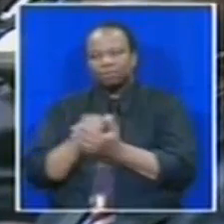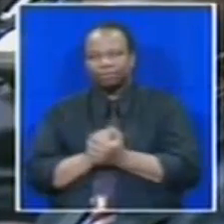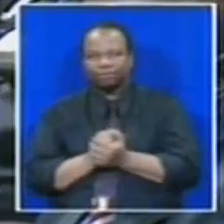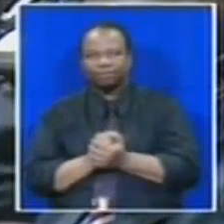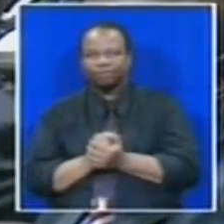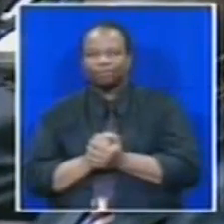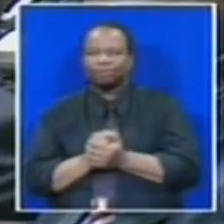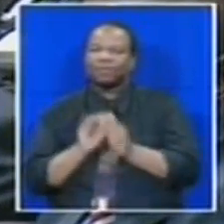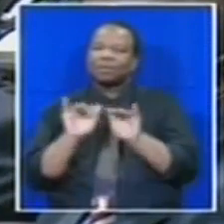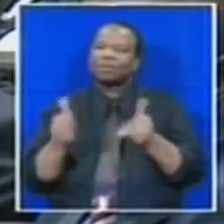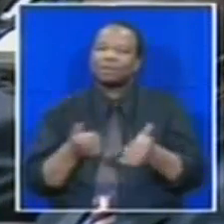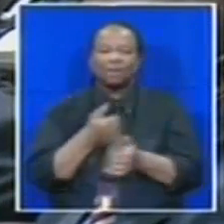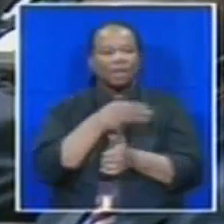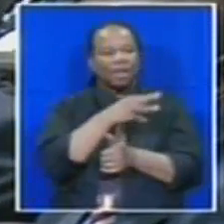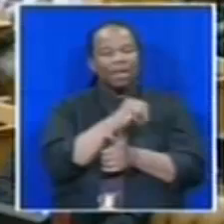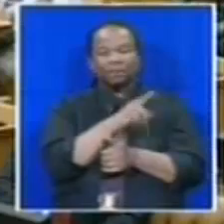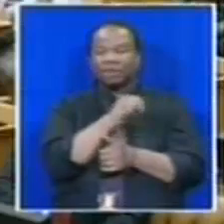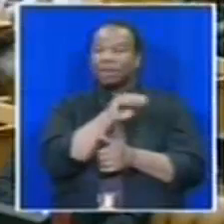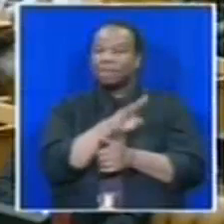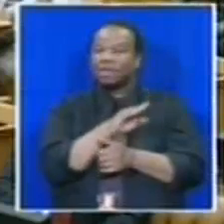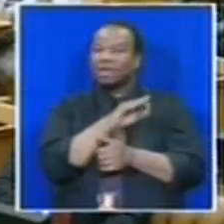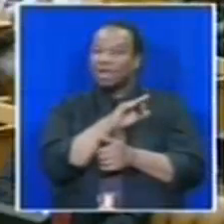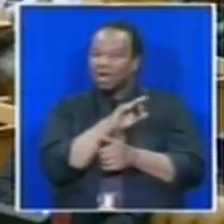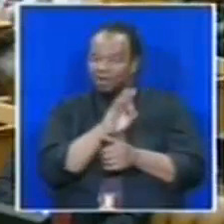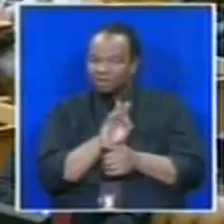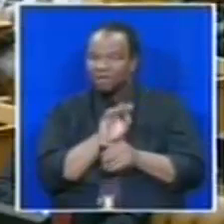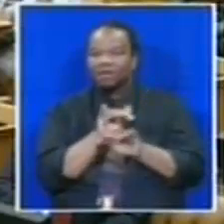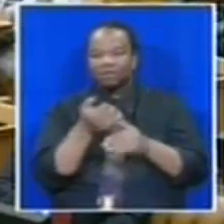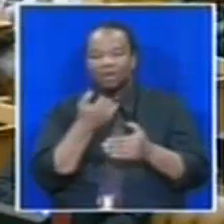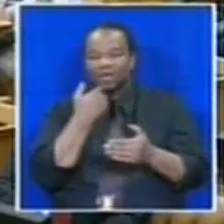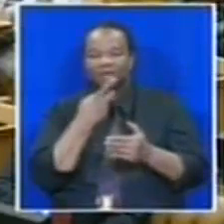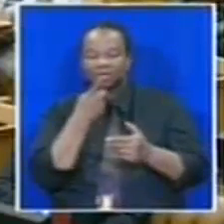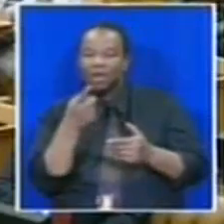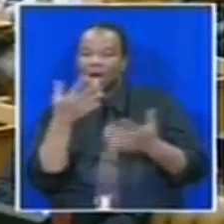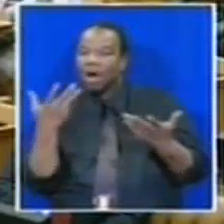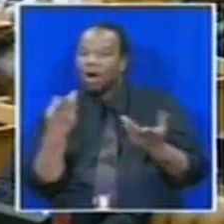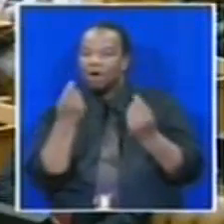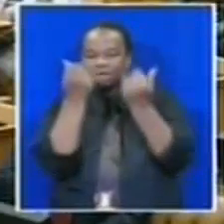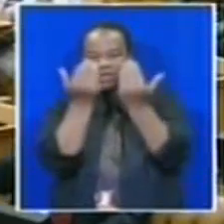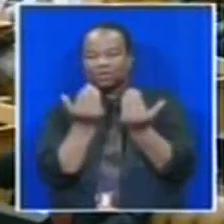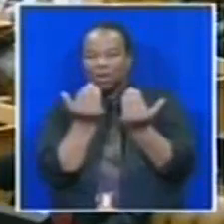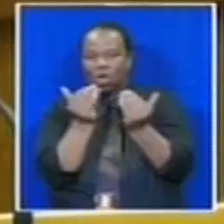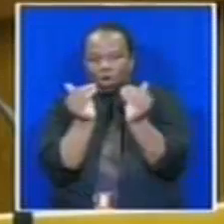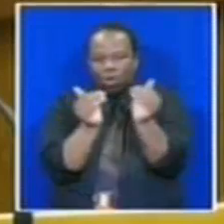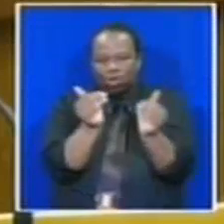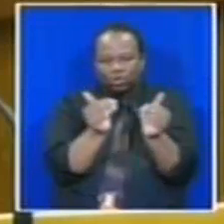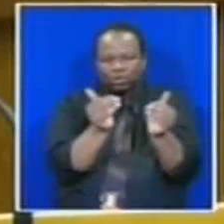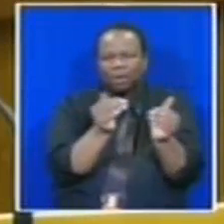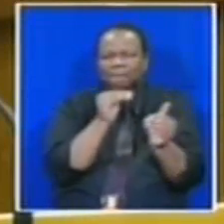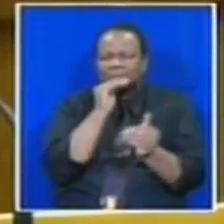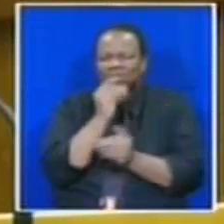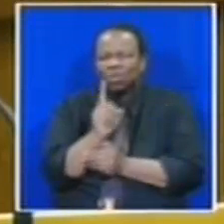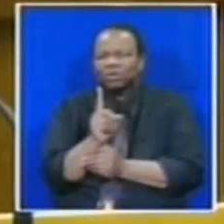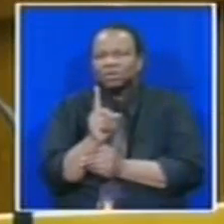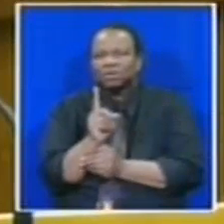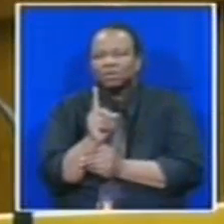The MTBPS outlines a measured, balanced fiscal consolidation. Now, what do we mean by this?